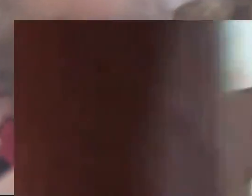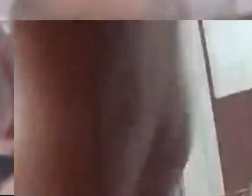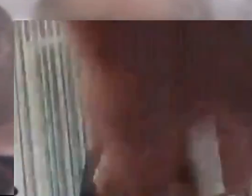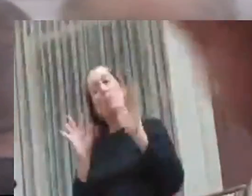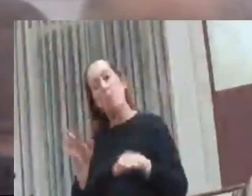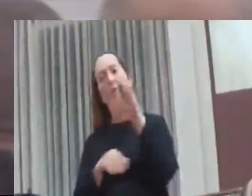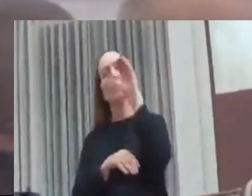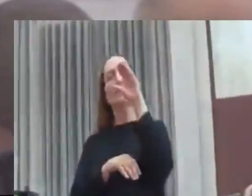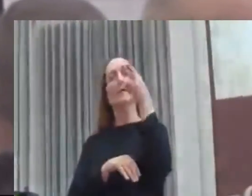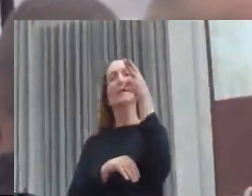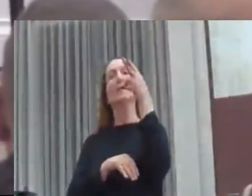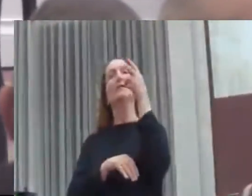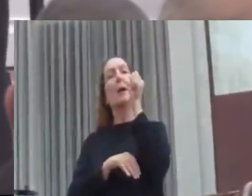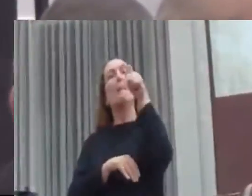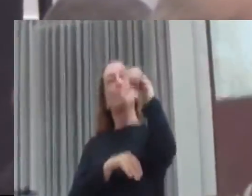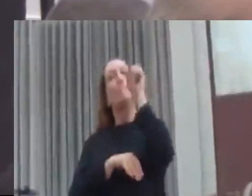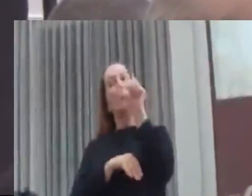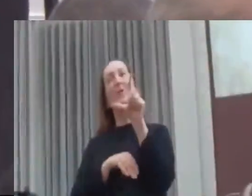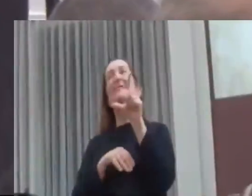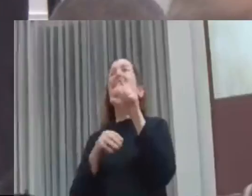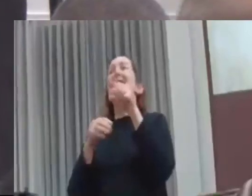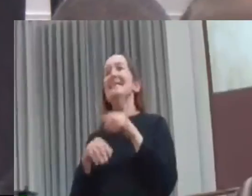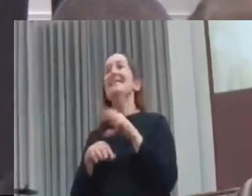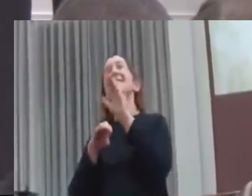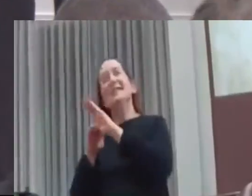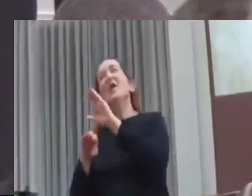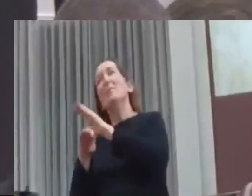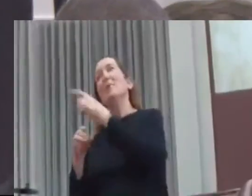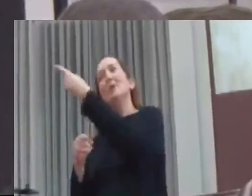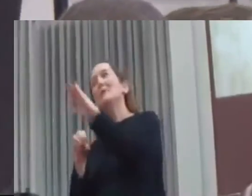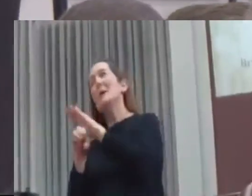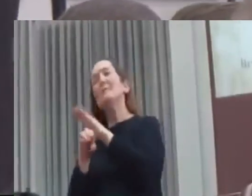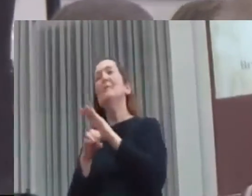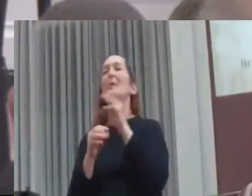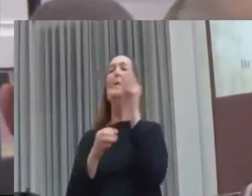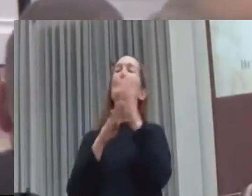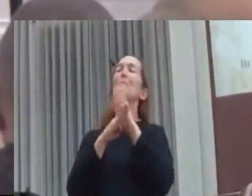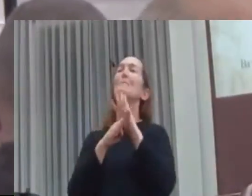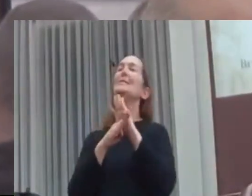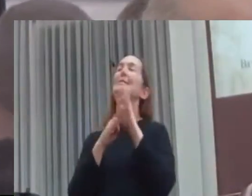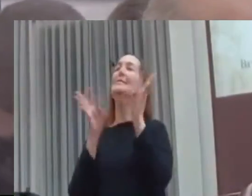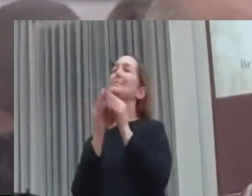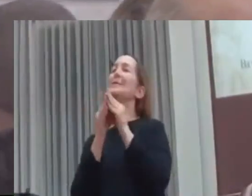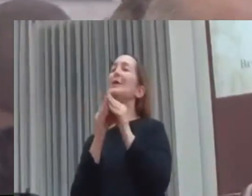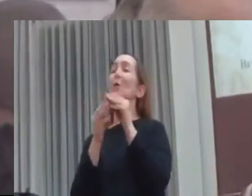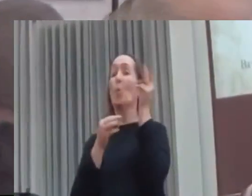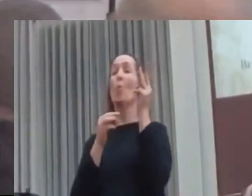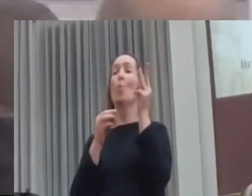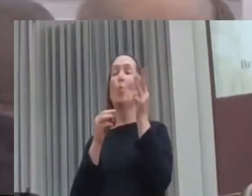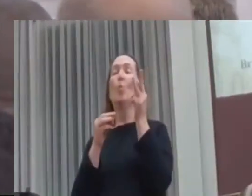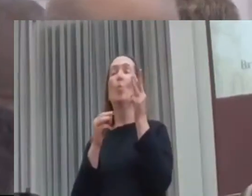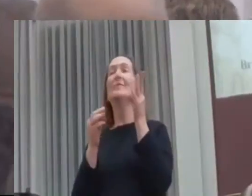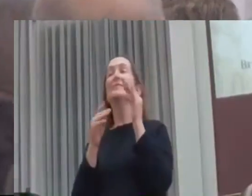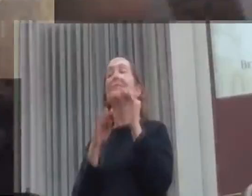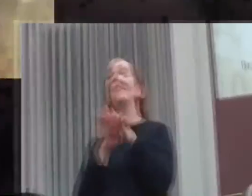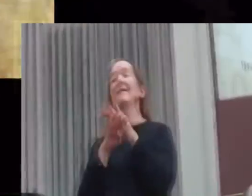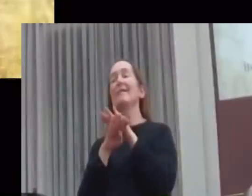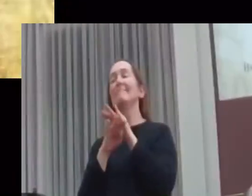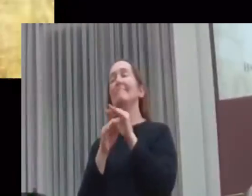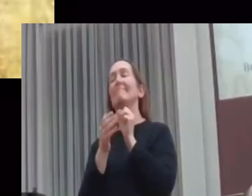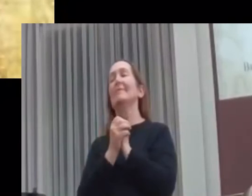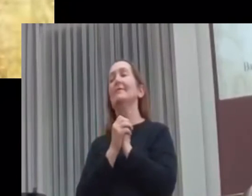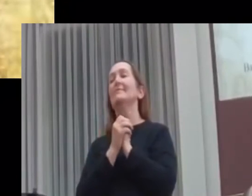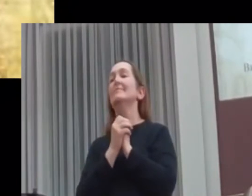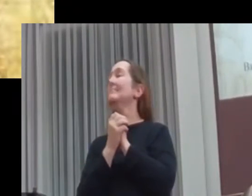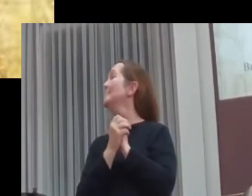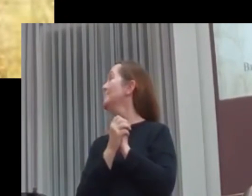Worship 6 o'clock in the chapel this evening, don't forget, and business meeting Wednesday night is, has been announced. We're going to close in a word of prayer, and then we'll